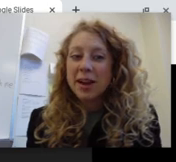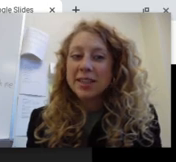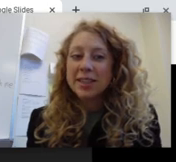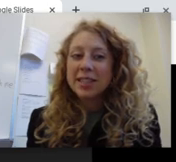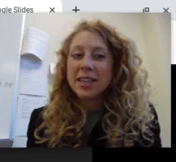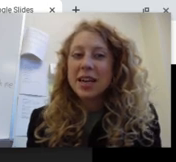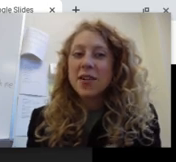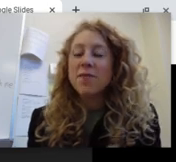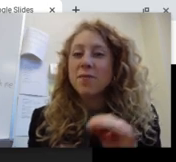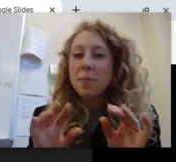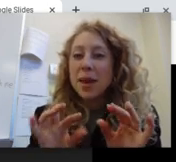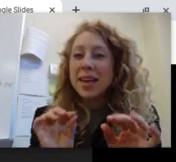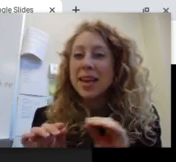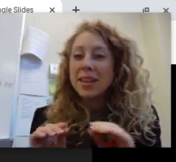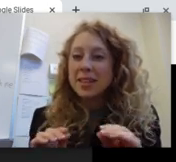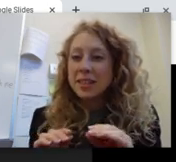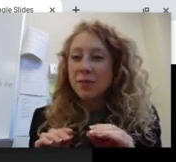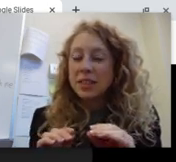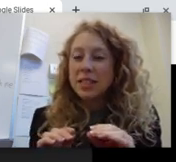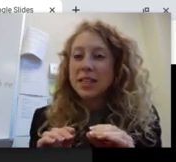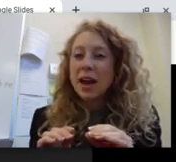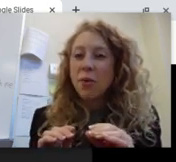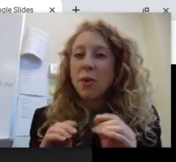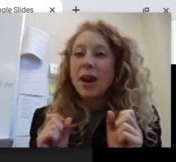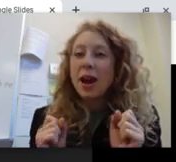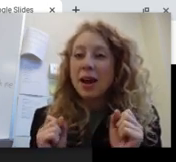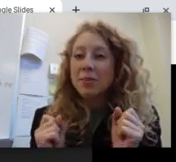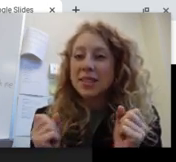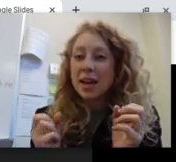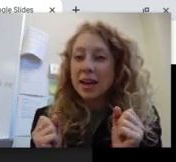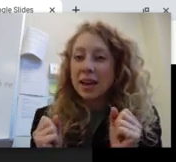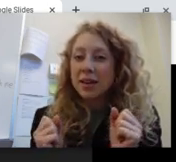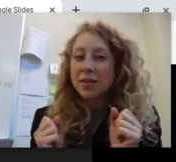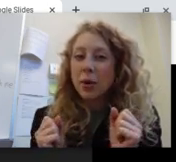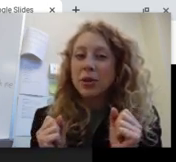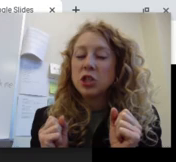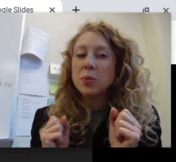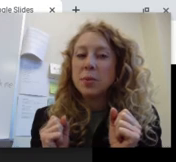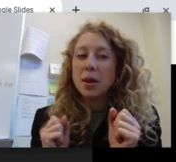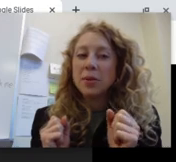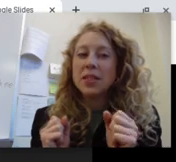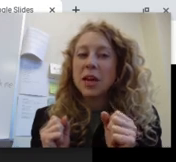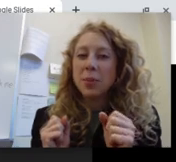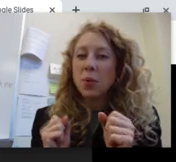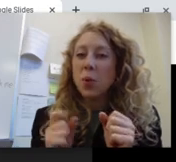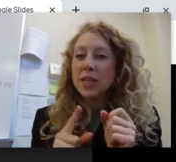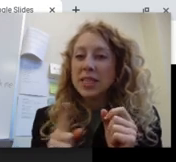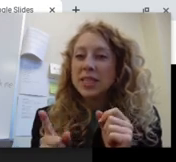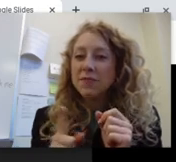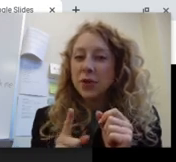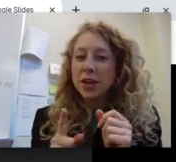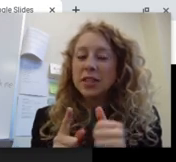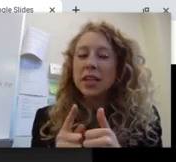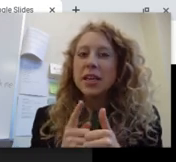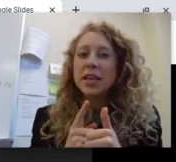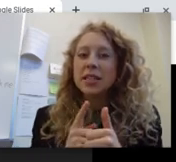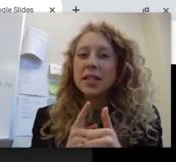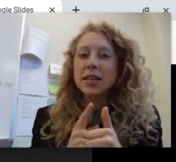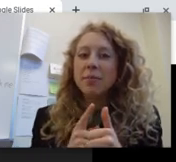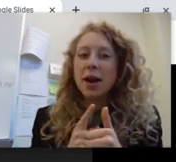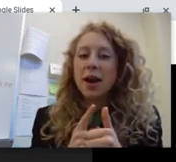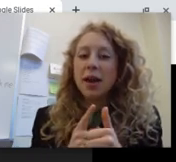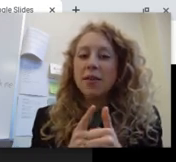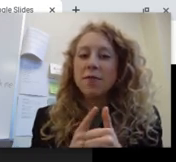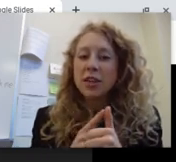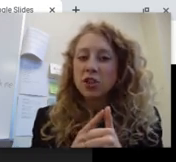to practice picking these differences out when I'm signing. I want you to be able to tell me what's different. Is